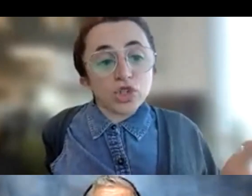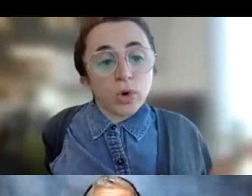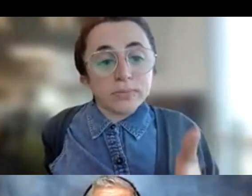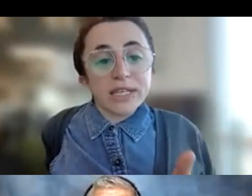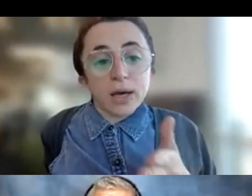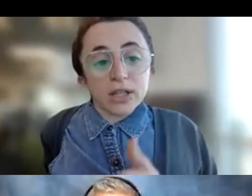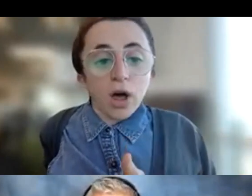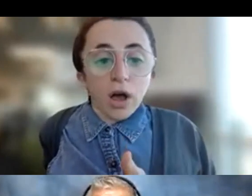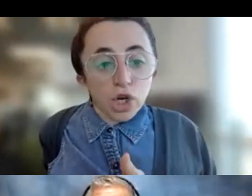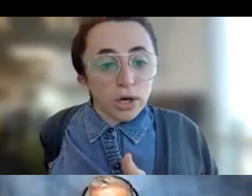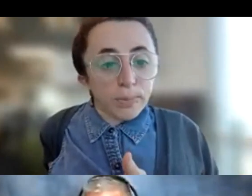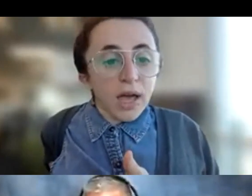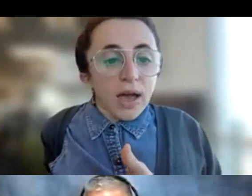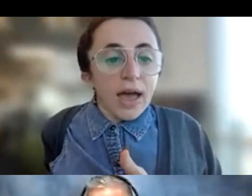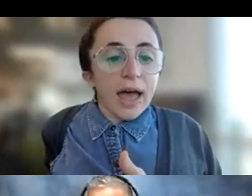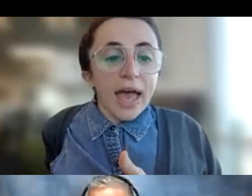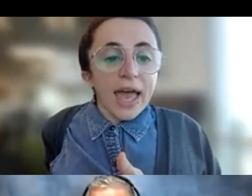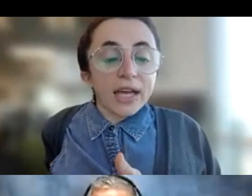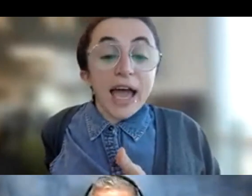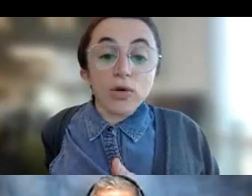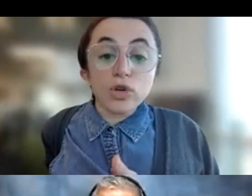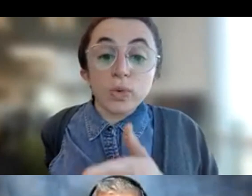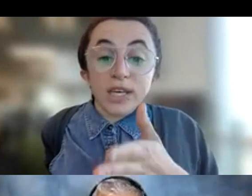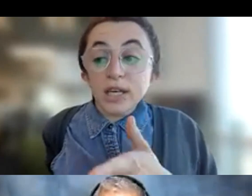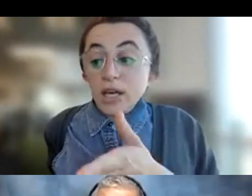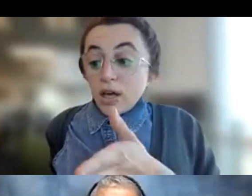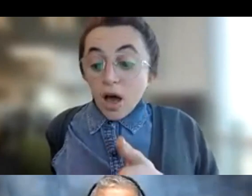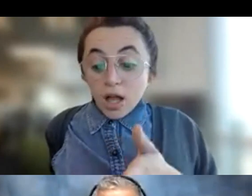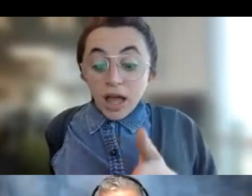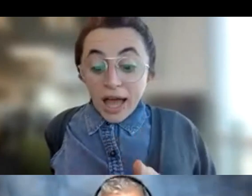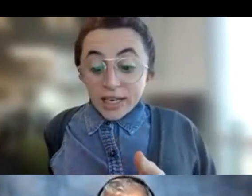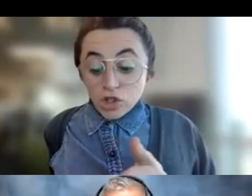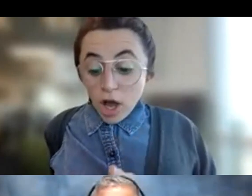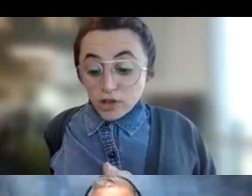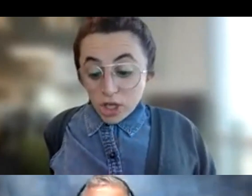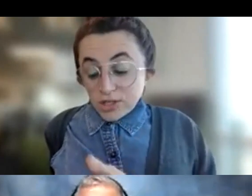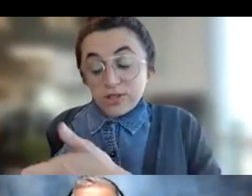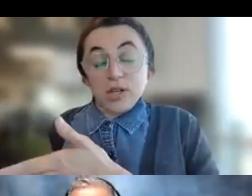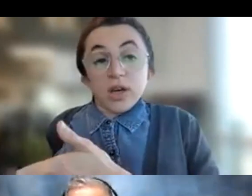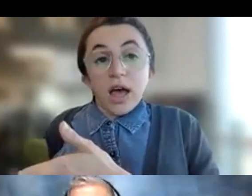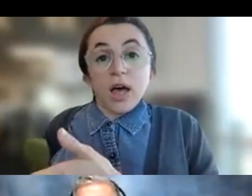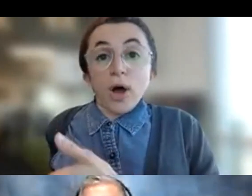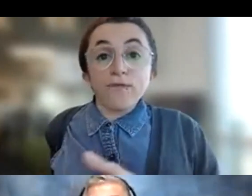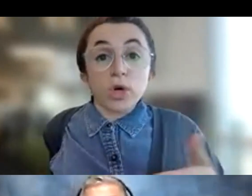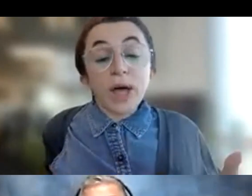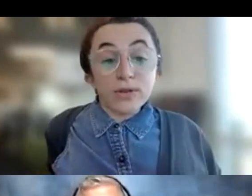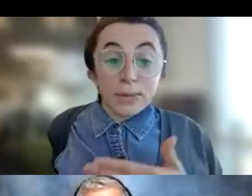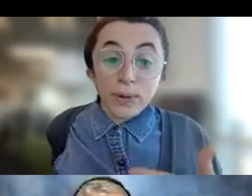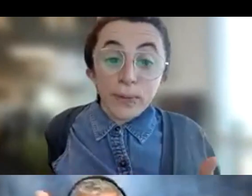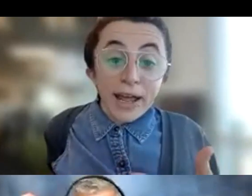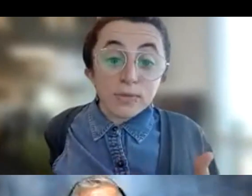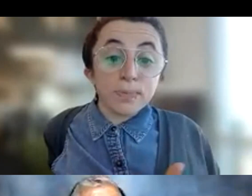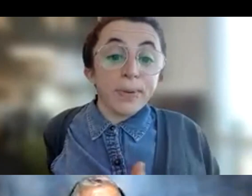both the short, medium, and long term? And how do we align not just affordable